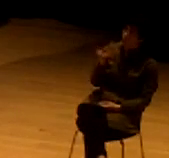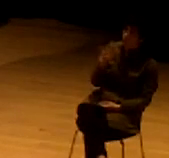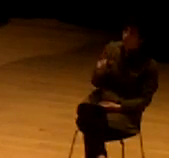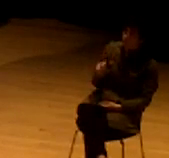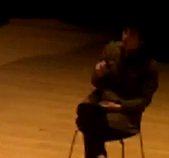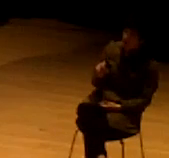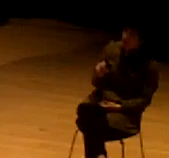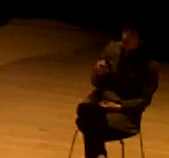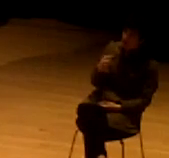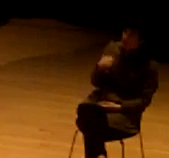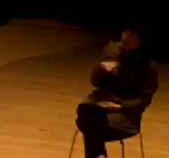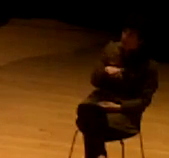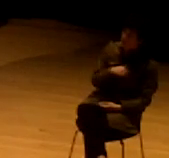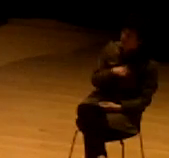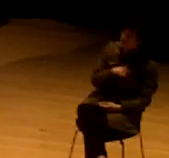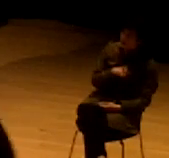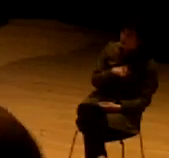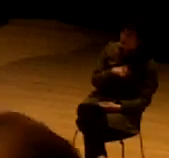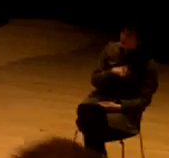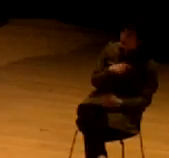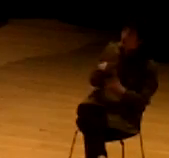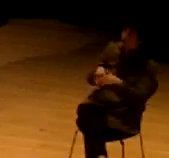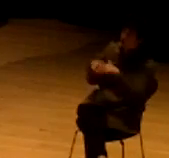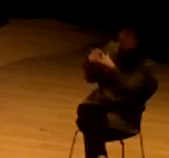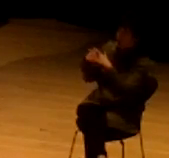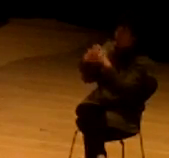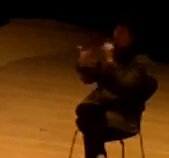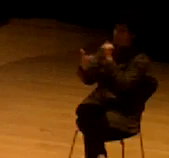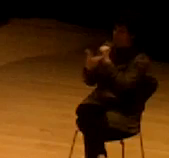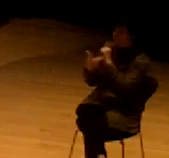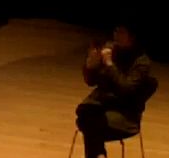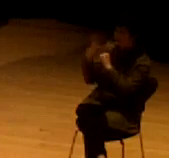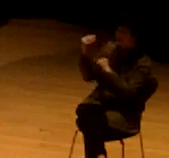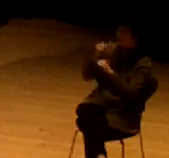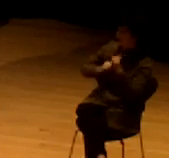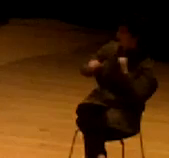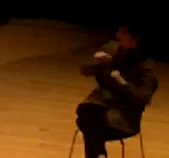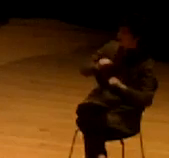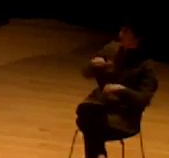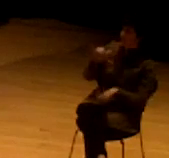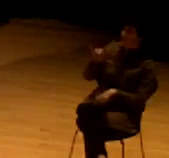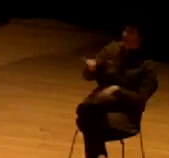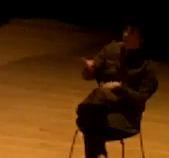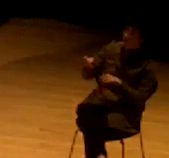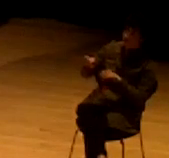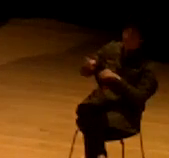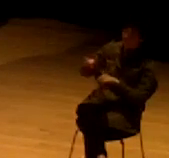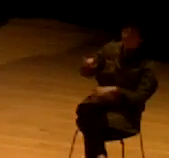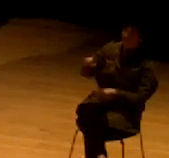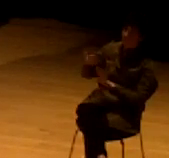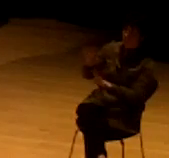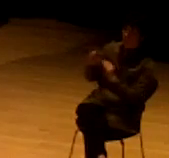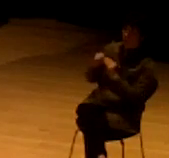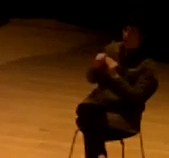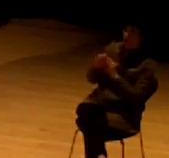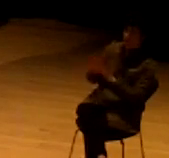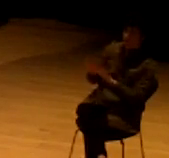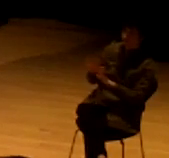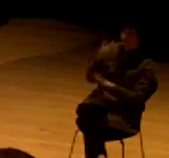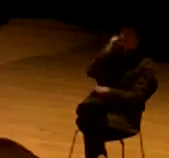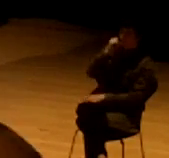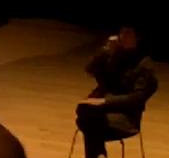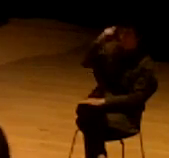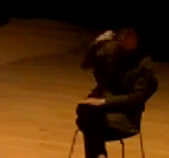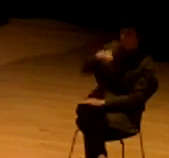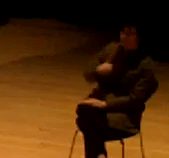we got into the theater and tech and all that stuff, that was known for me. You know, I know what this is. Okay, let's do